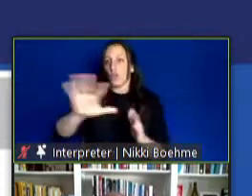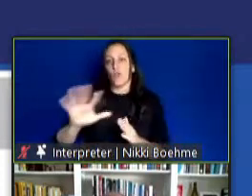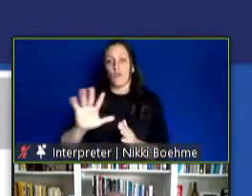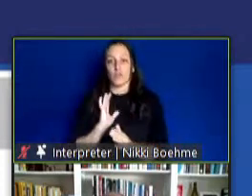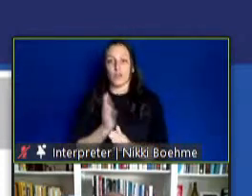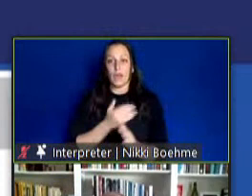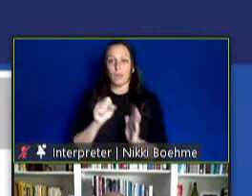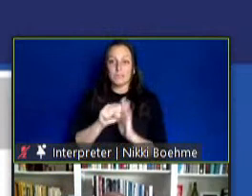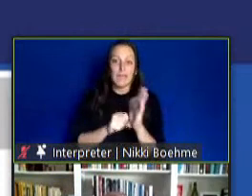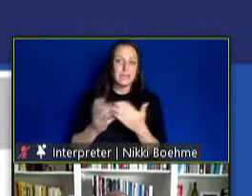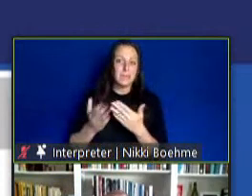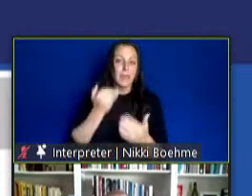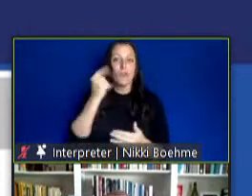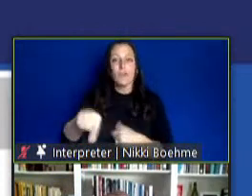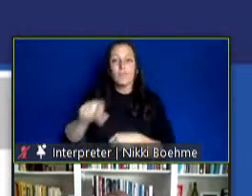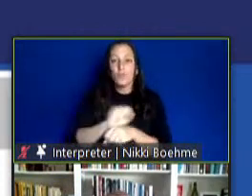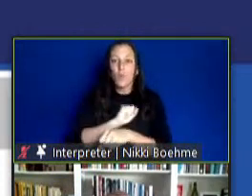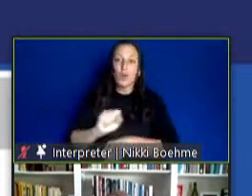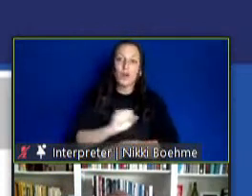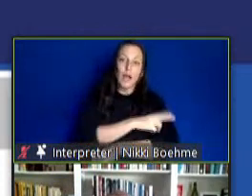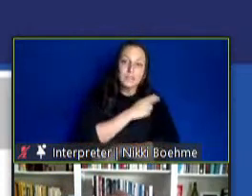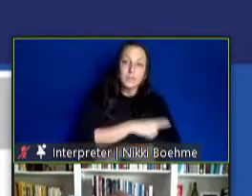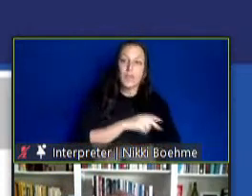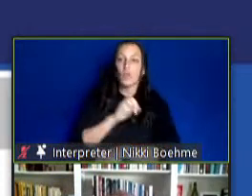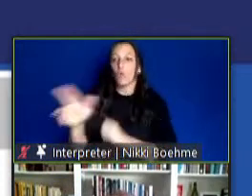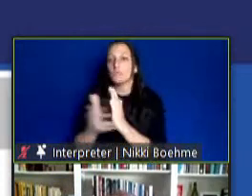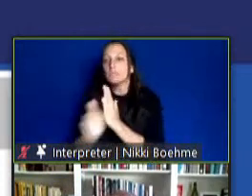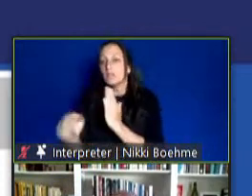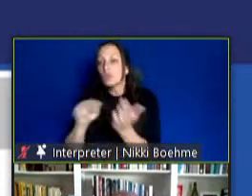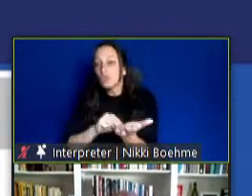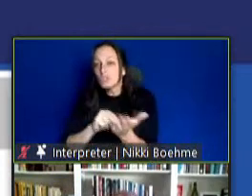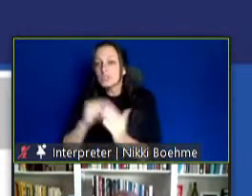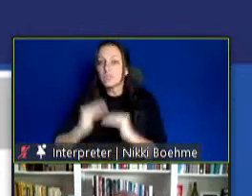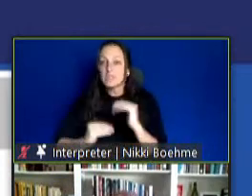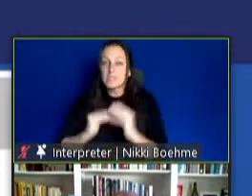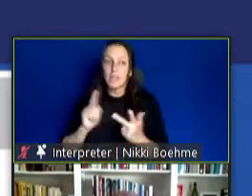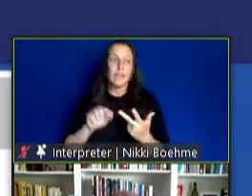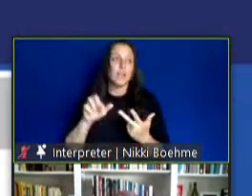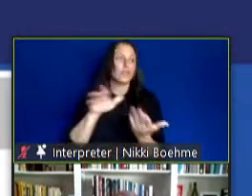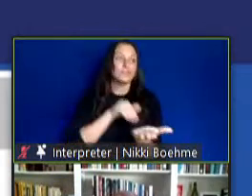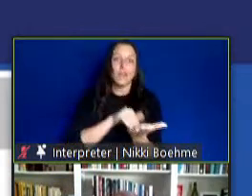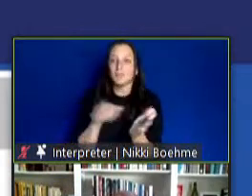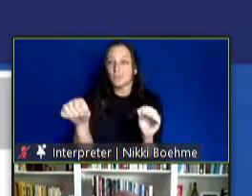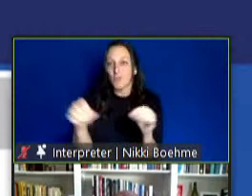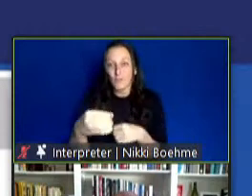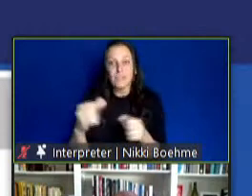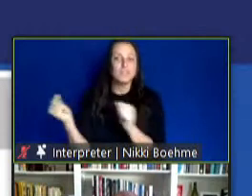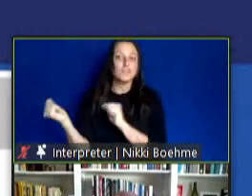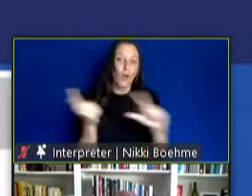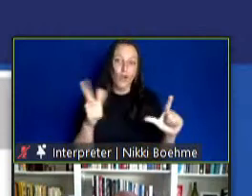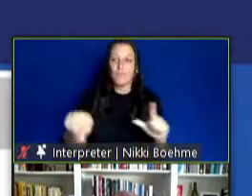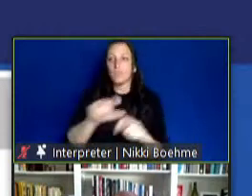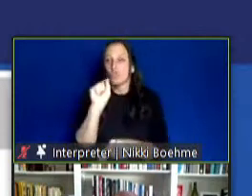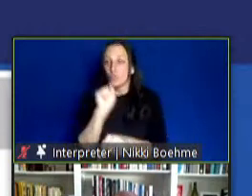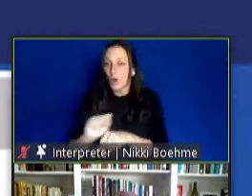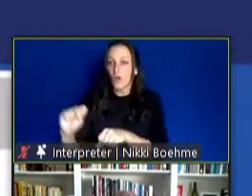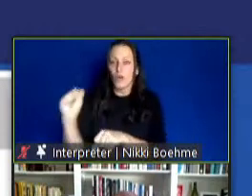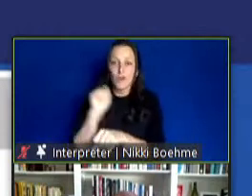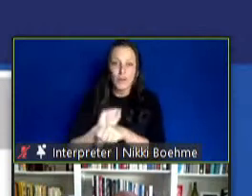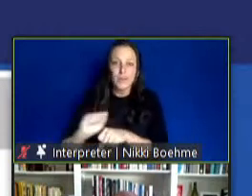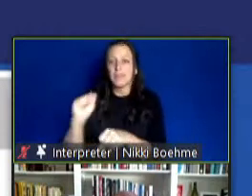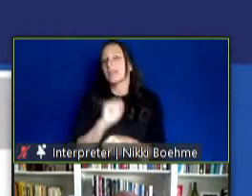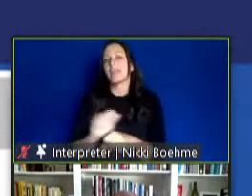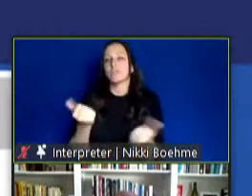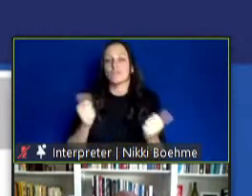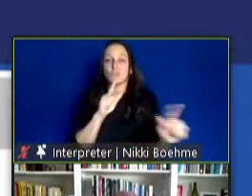work in a hospital or a skilled nursing facility or a doctor's office. You have been on the front lines of the response to this